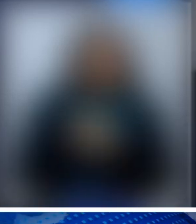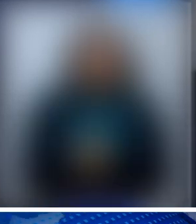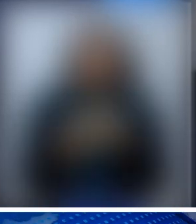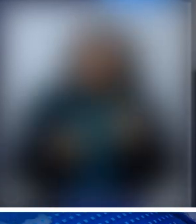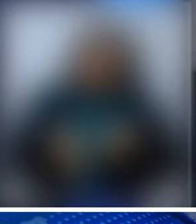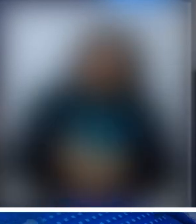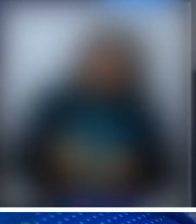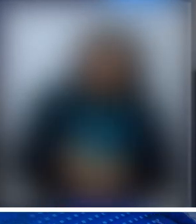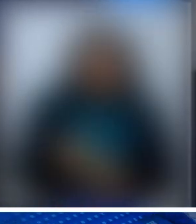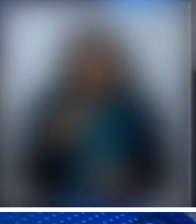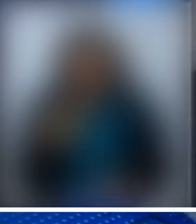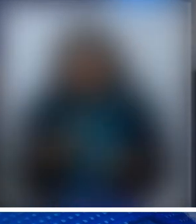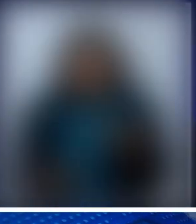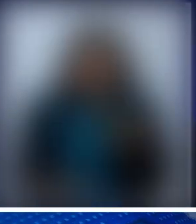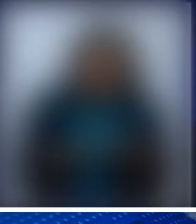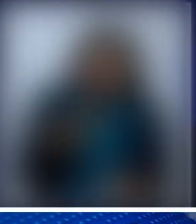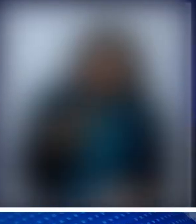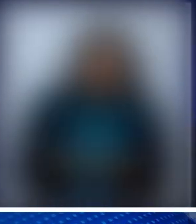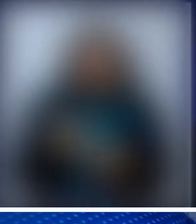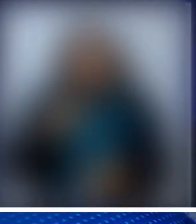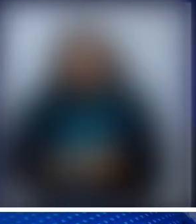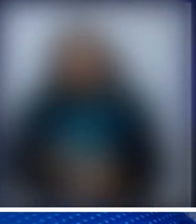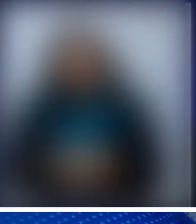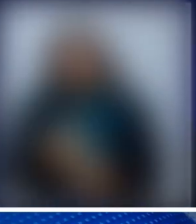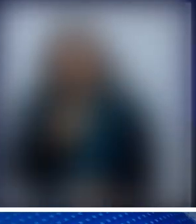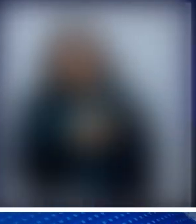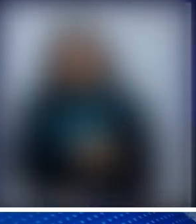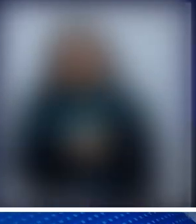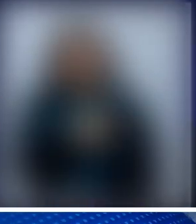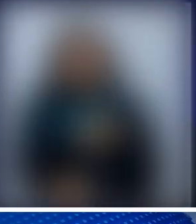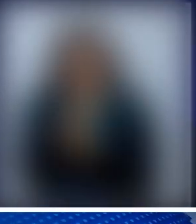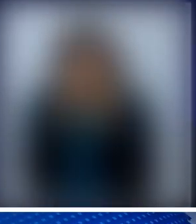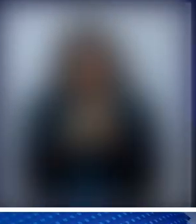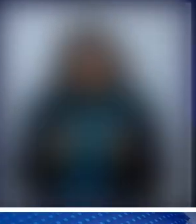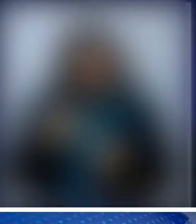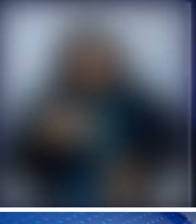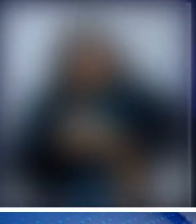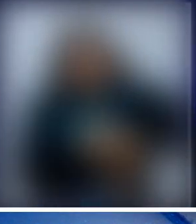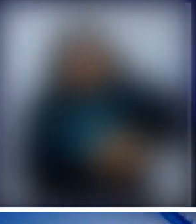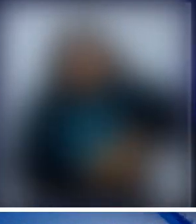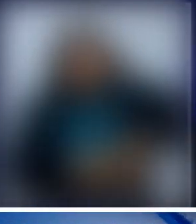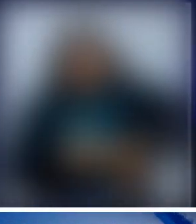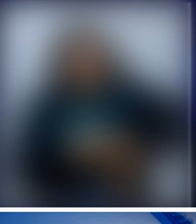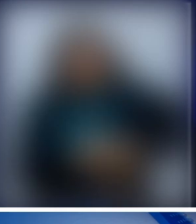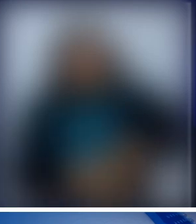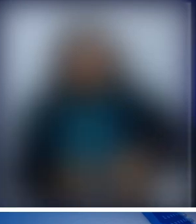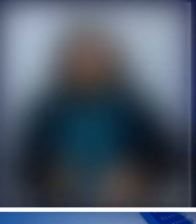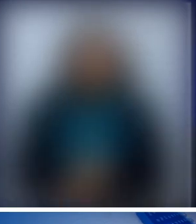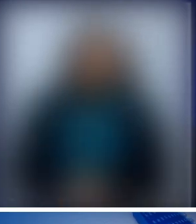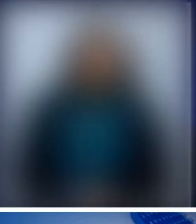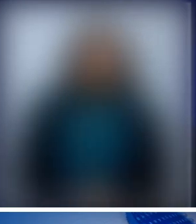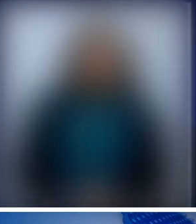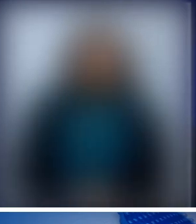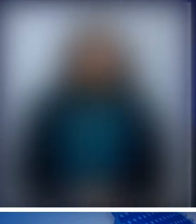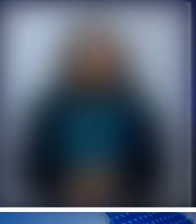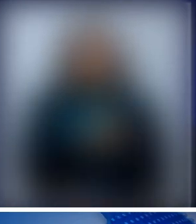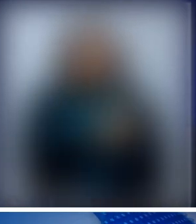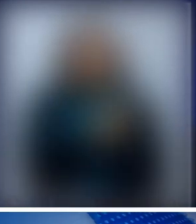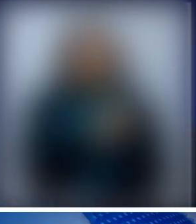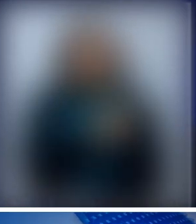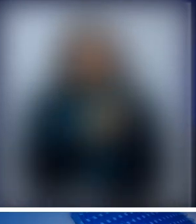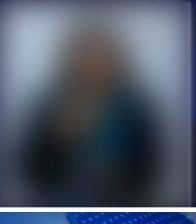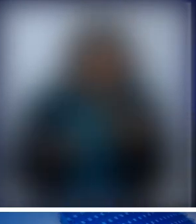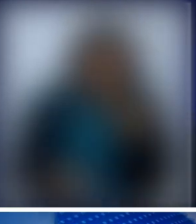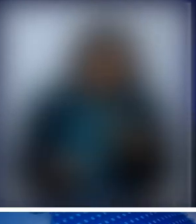and analysis in all the regions annually. So the main objective of the assessment is basically